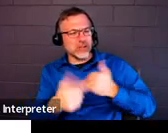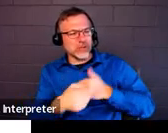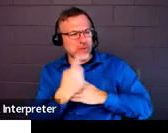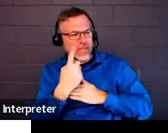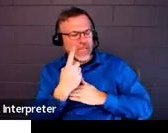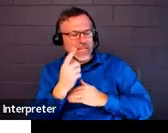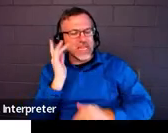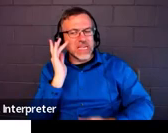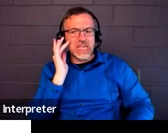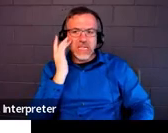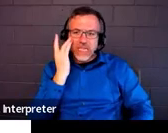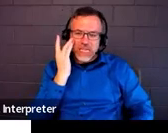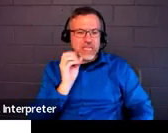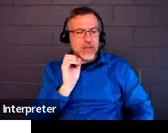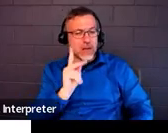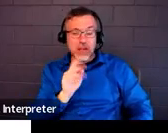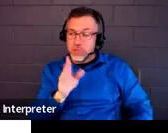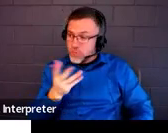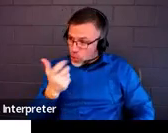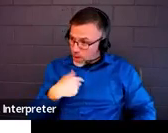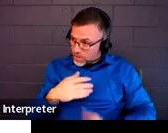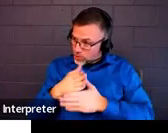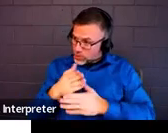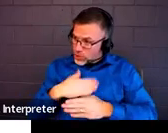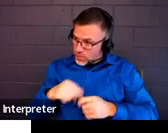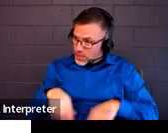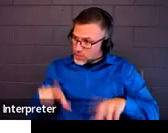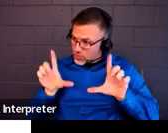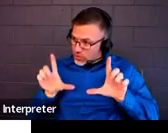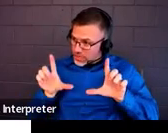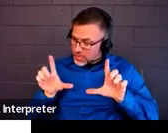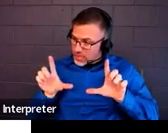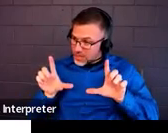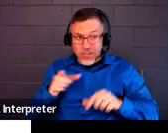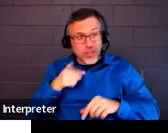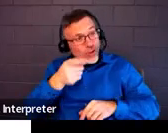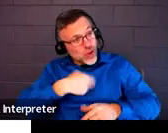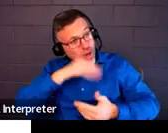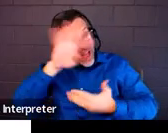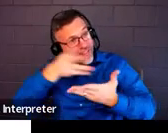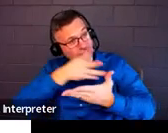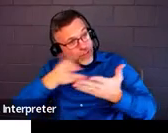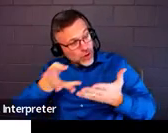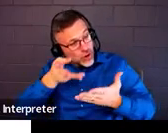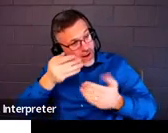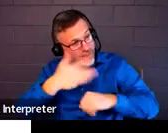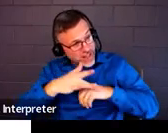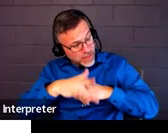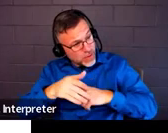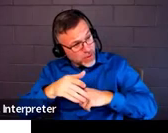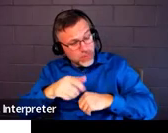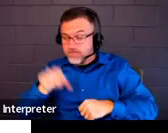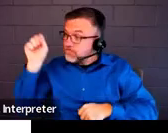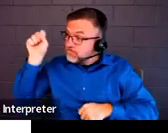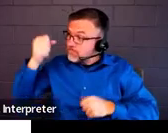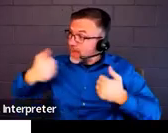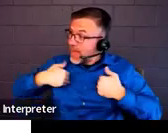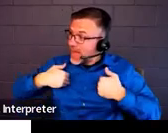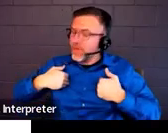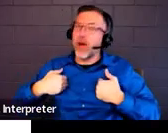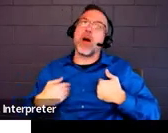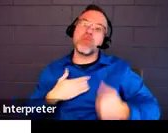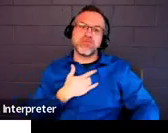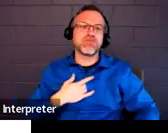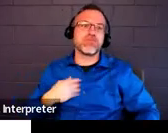Okay. Oh, so, okay. Do you want me to share my screen, Leora? That, do you have the chart right there that you can show? I do. Oh, that would be